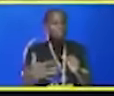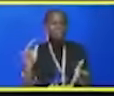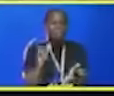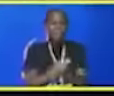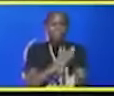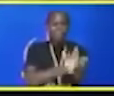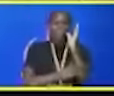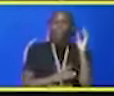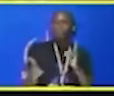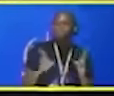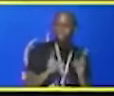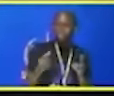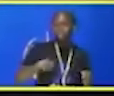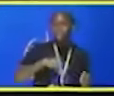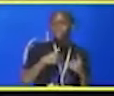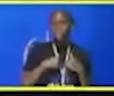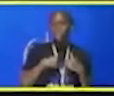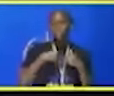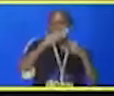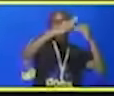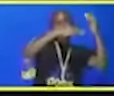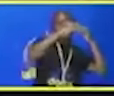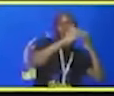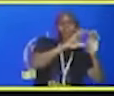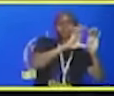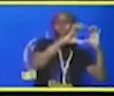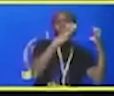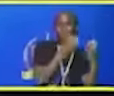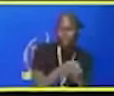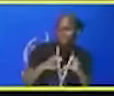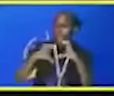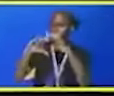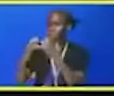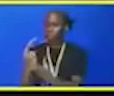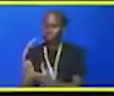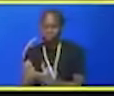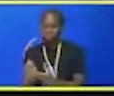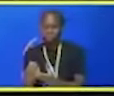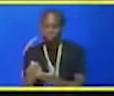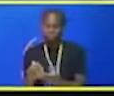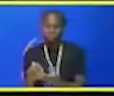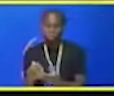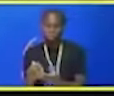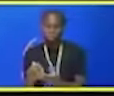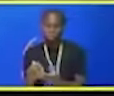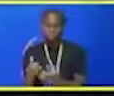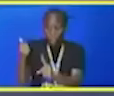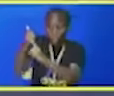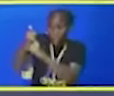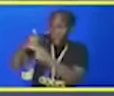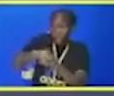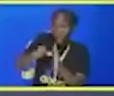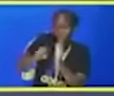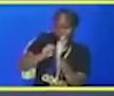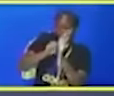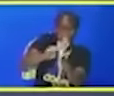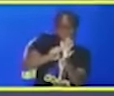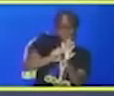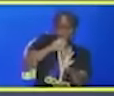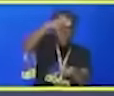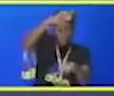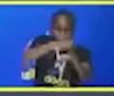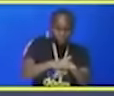of construction companies in Nigeria, and they have their logos. You don't need to ask, are they the ones who build? Number one, you look at